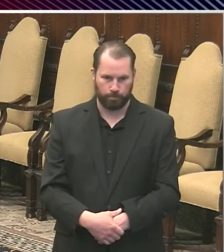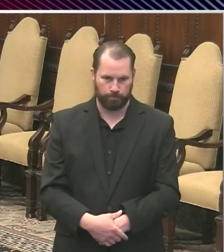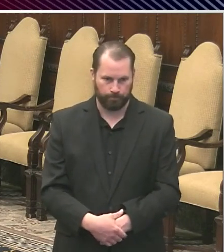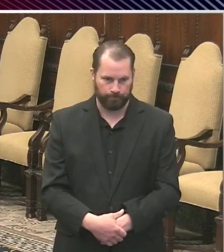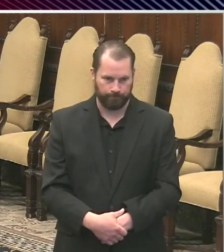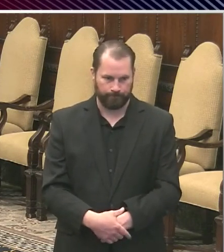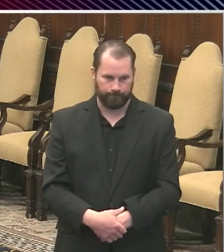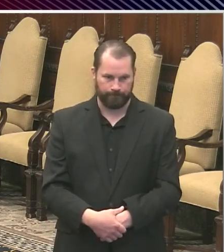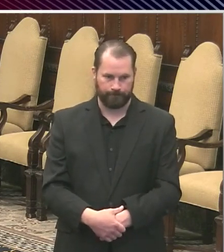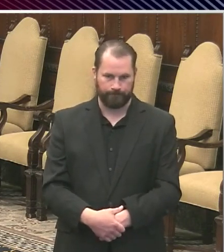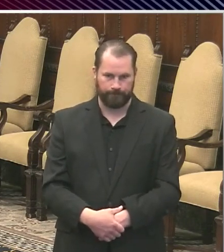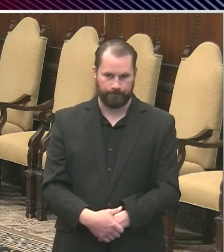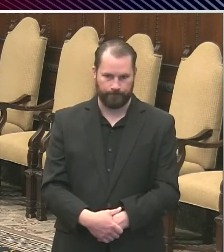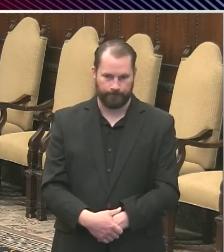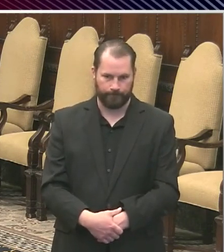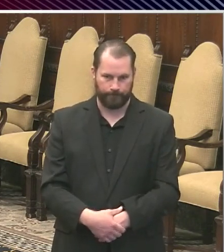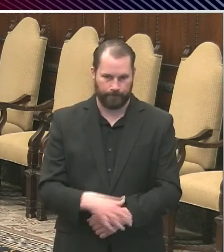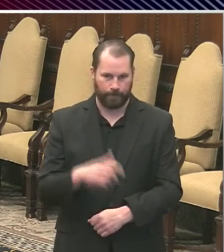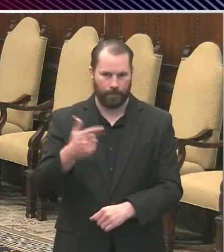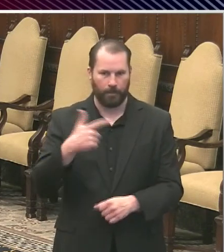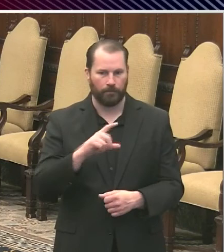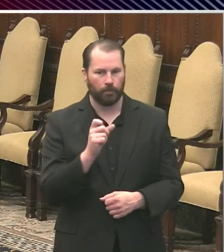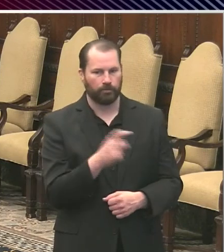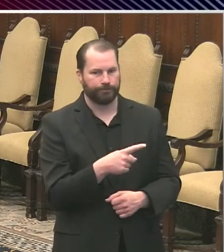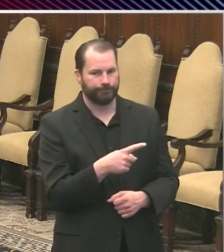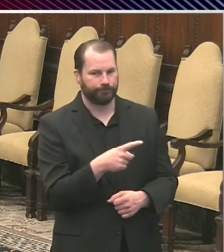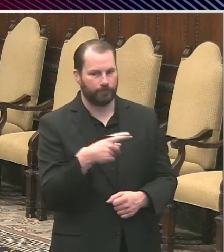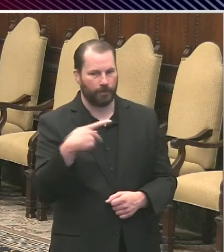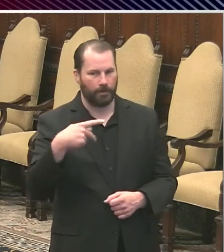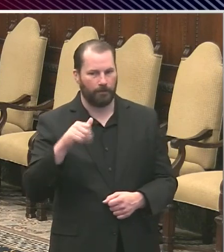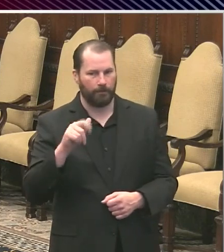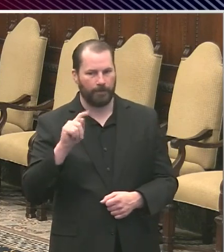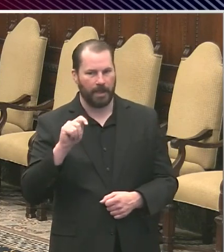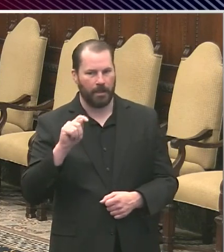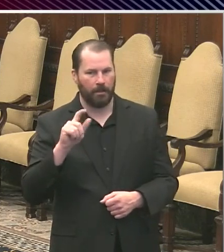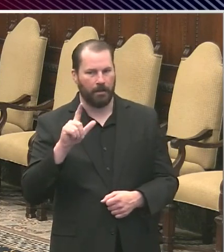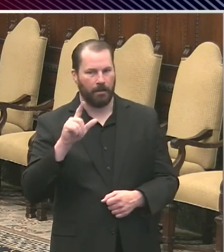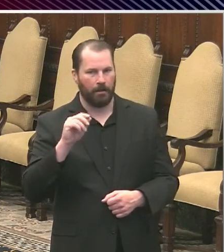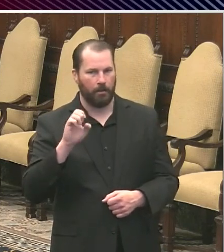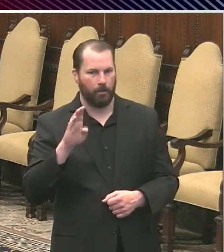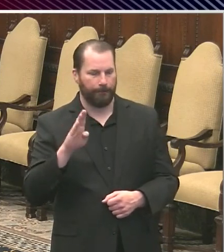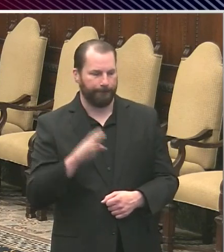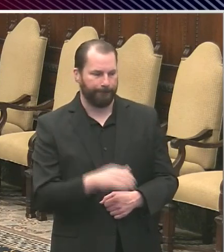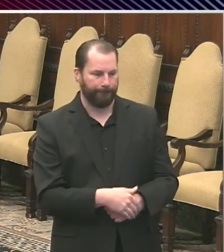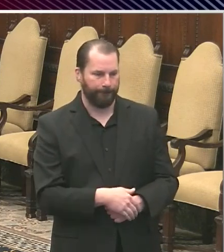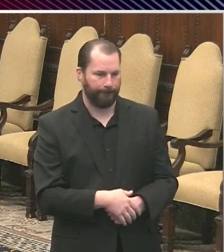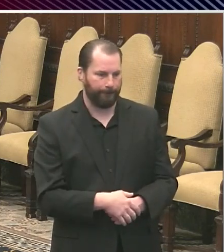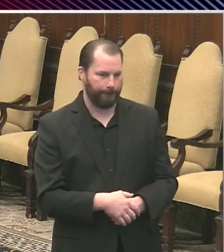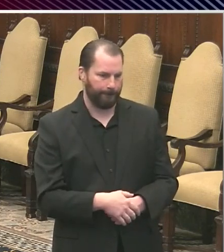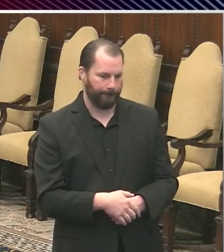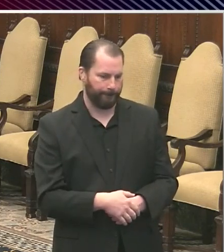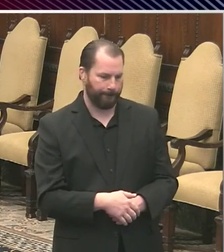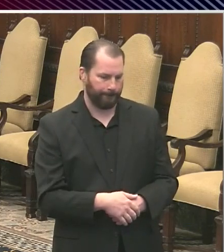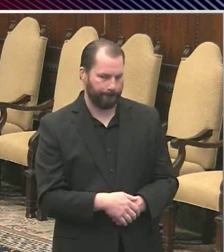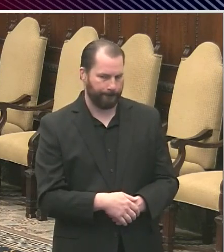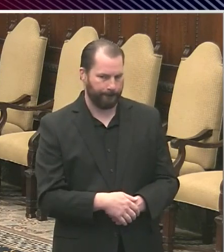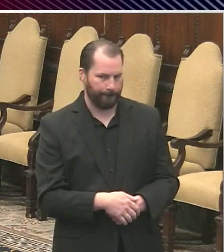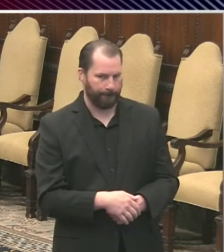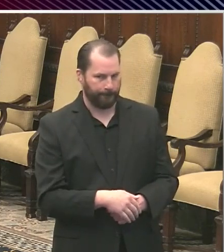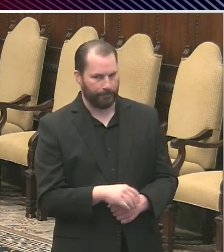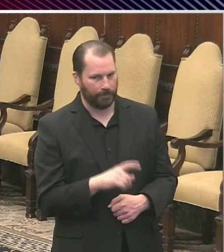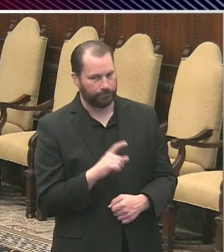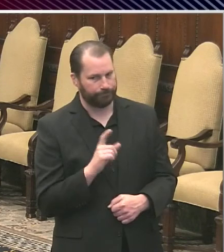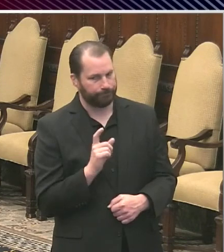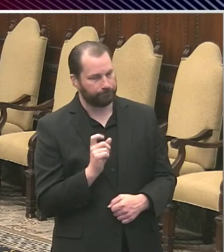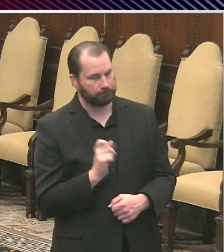Thank you, Perla. We're going to go to Pat Loeb at KYW, and this is our last call for questions. Pat? I just wondered if there was an